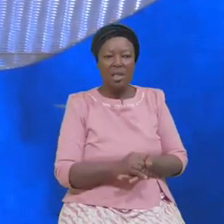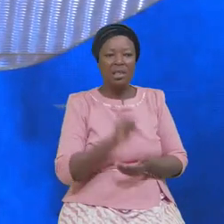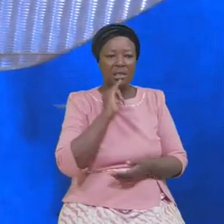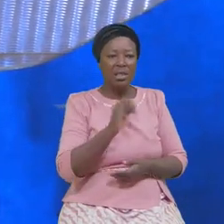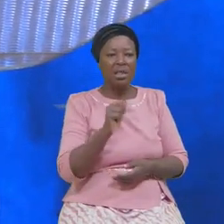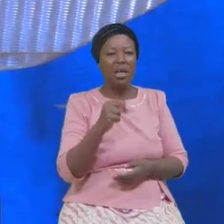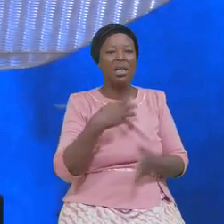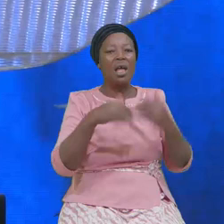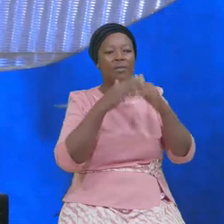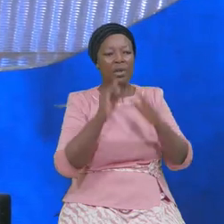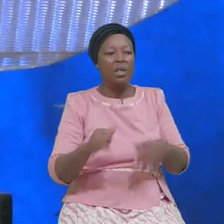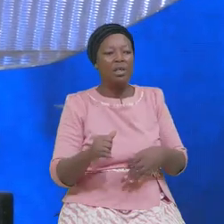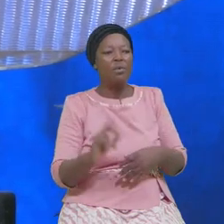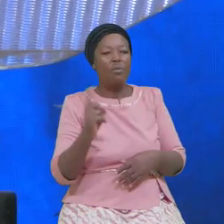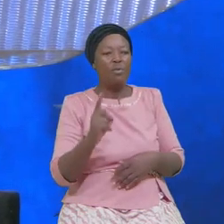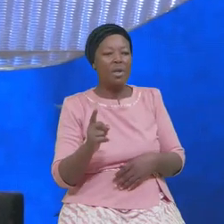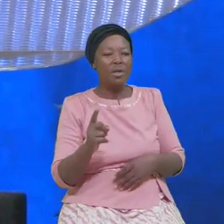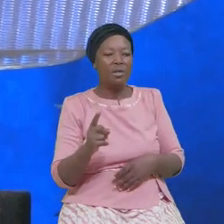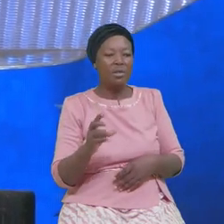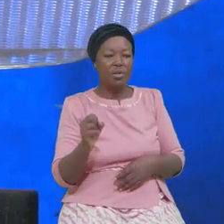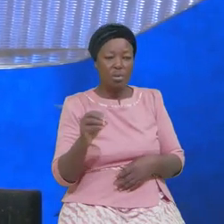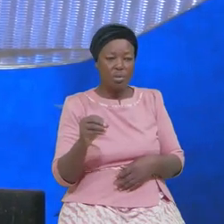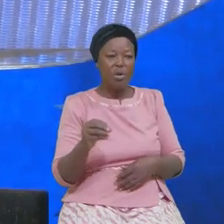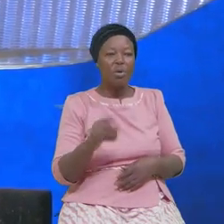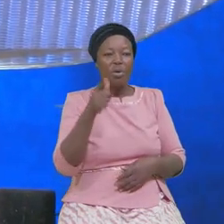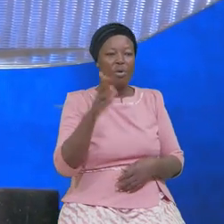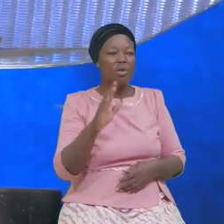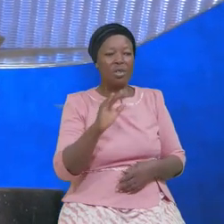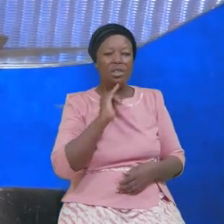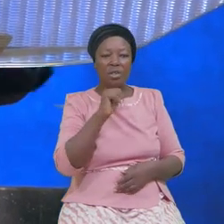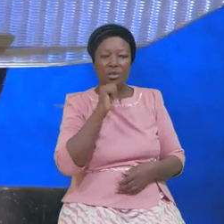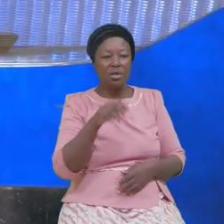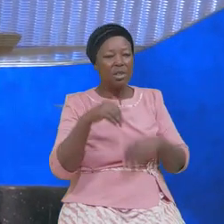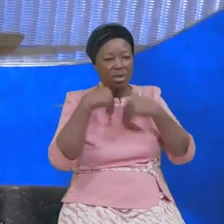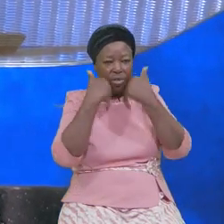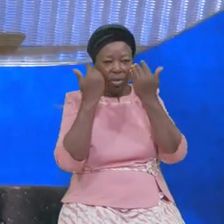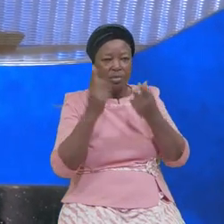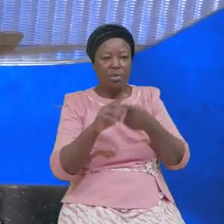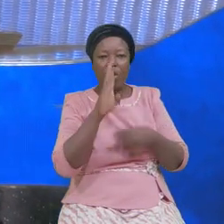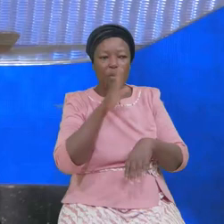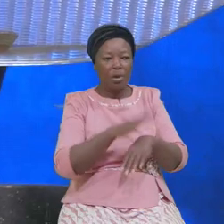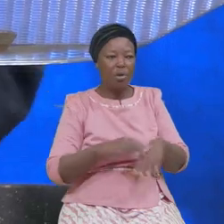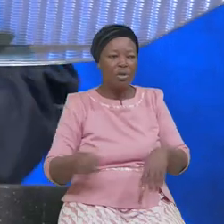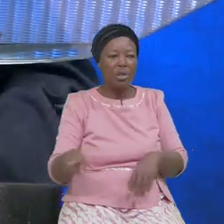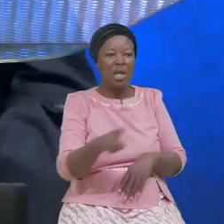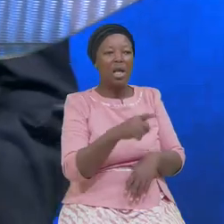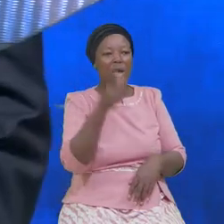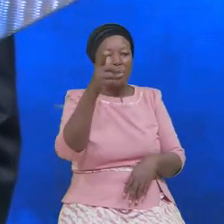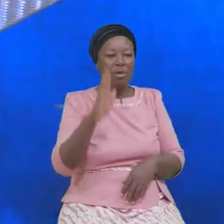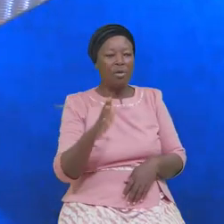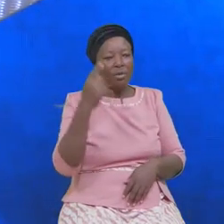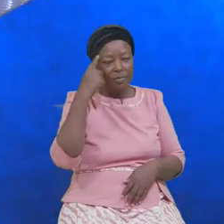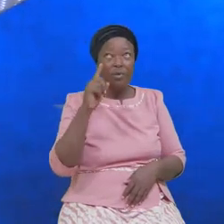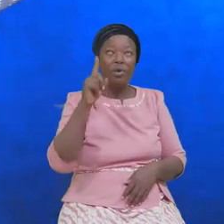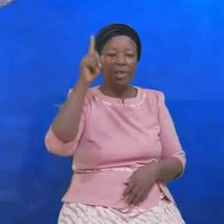heavenly. There, wherefore, God is not ashamed to be called their God, for